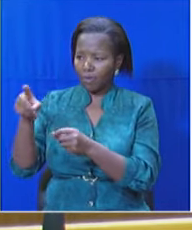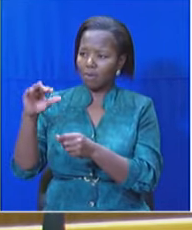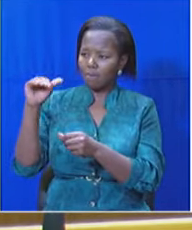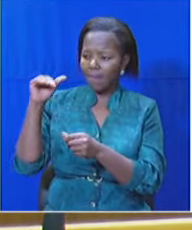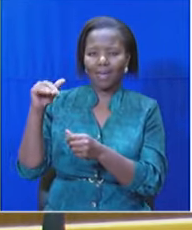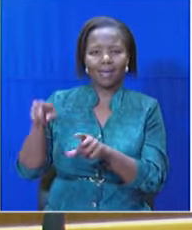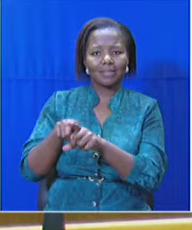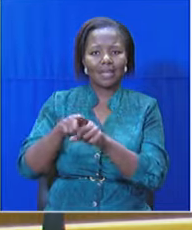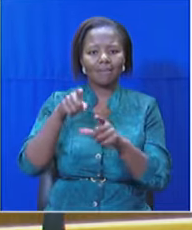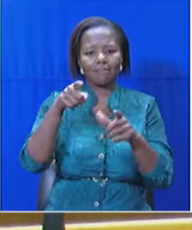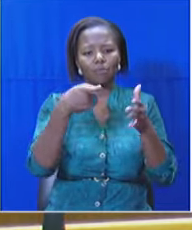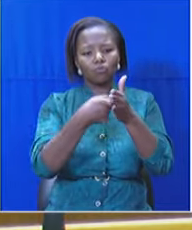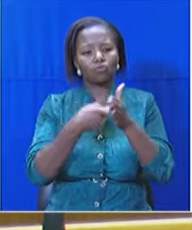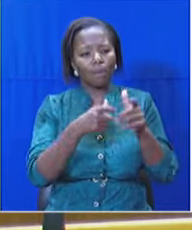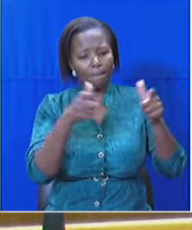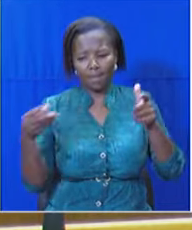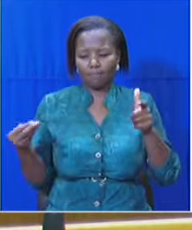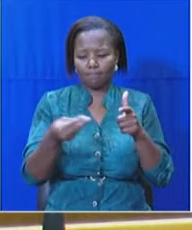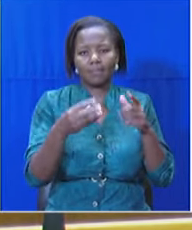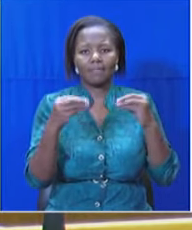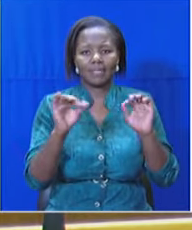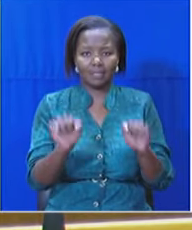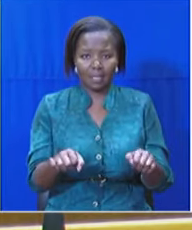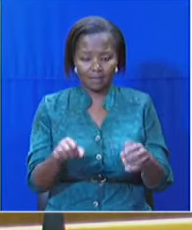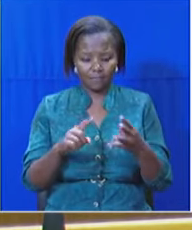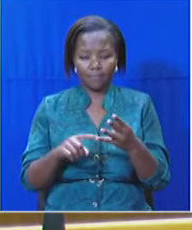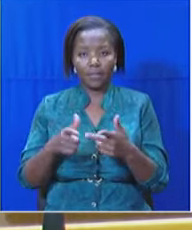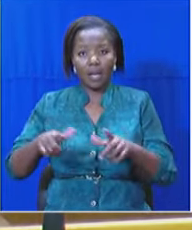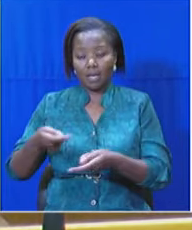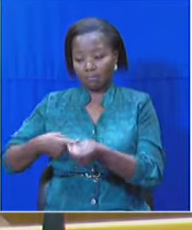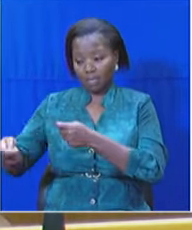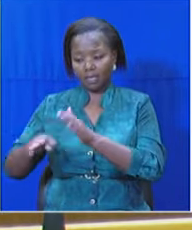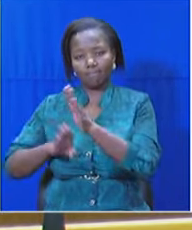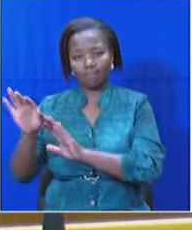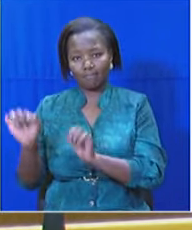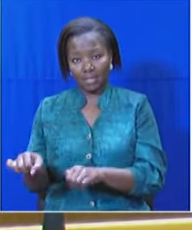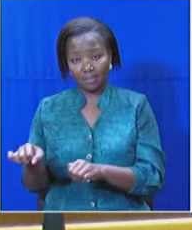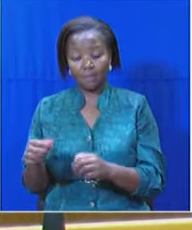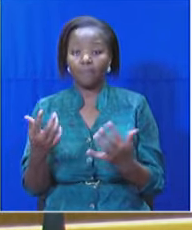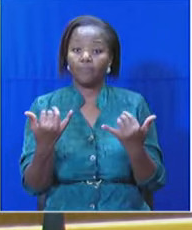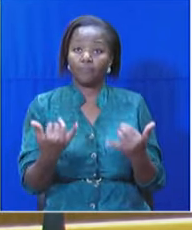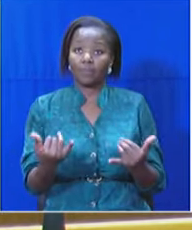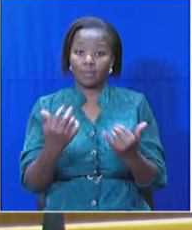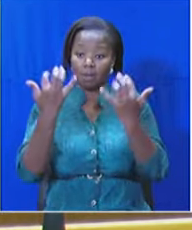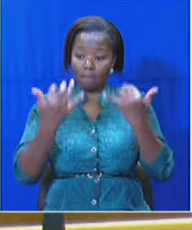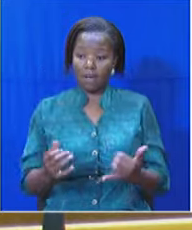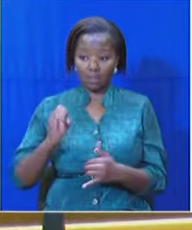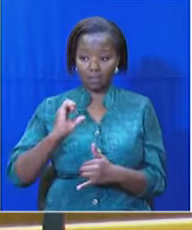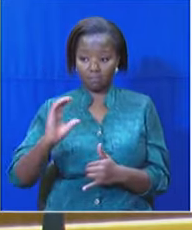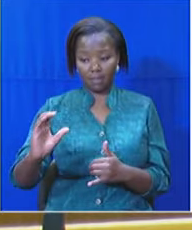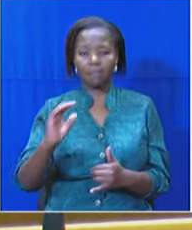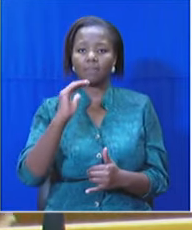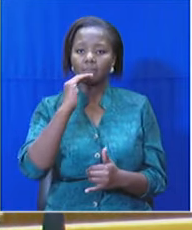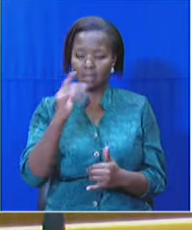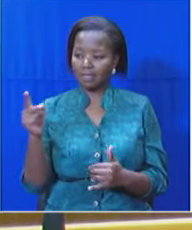chain markets, and improved land tenure. The increase in the budget of rural infrastructure will make the difference in improving